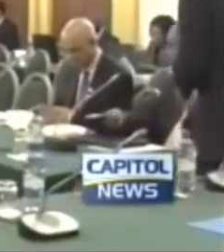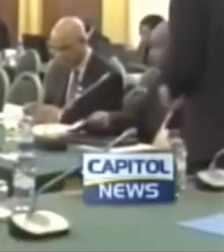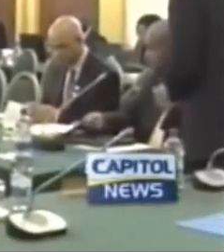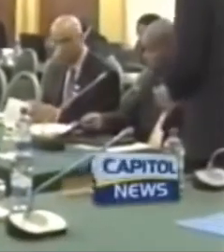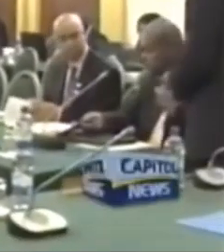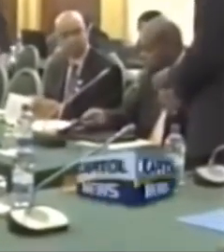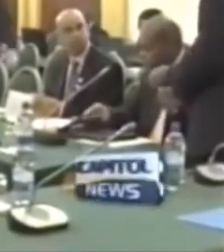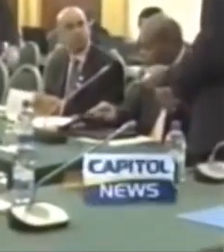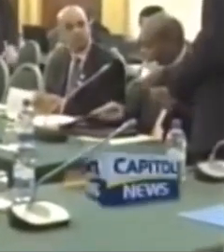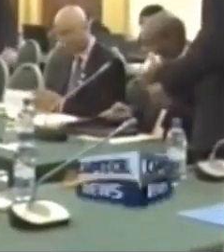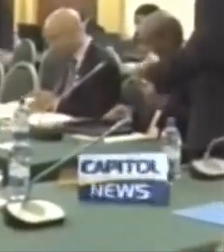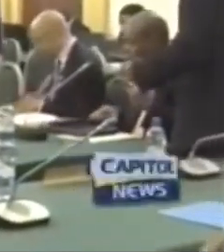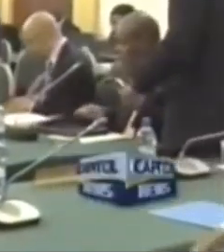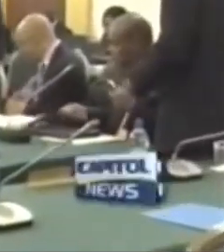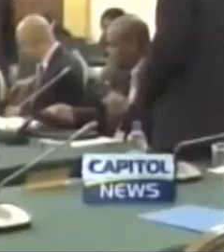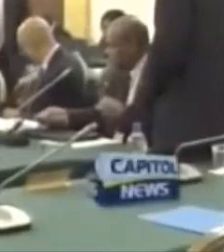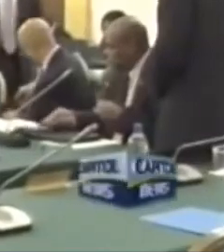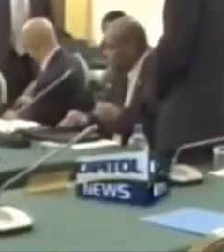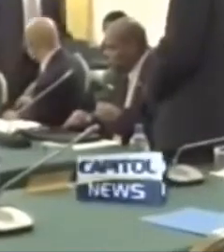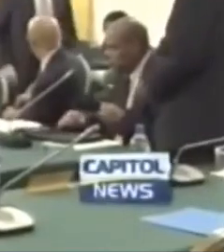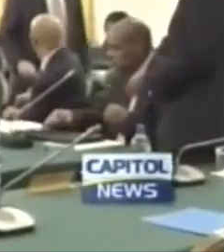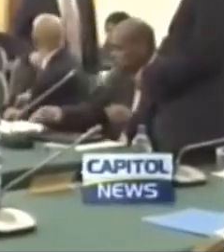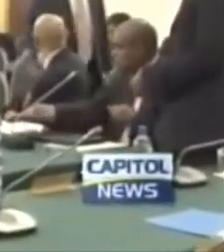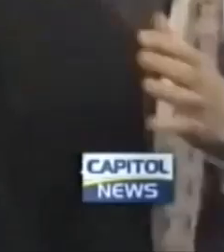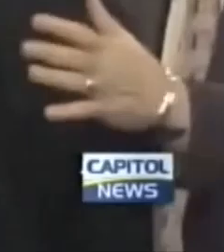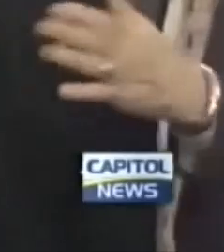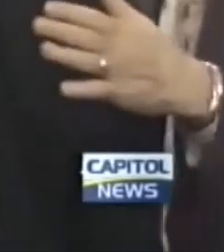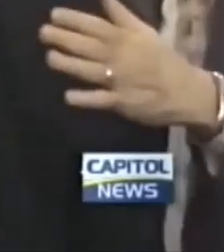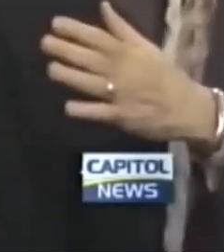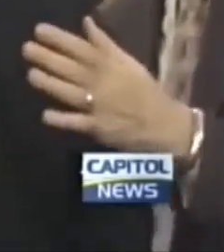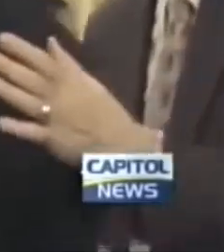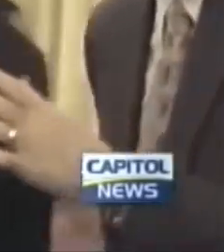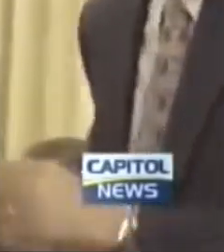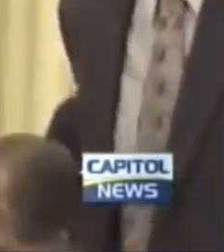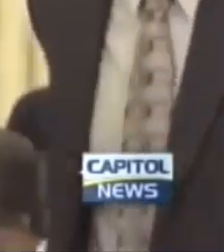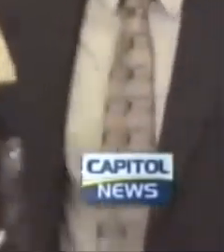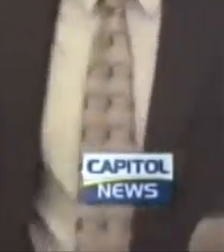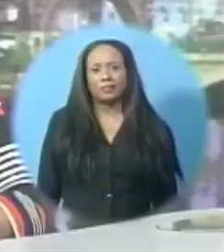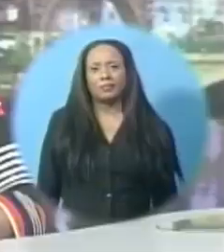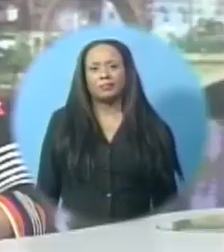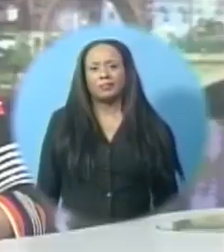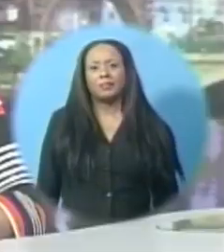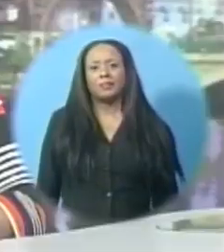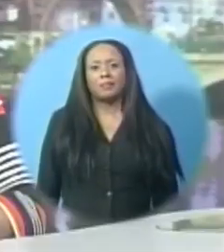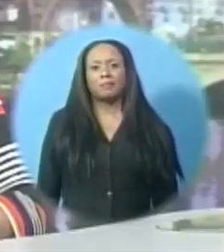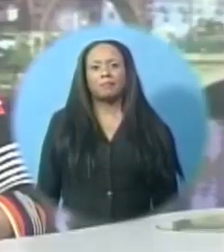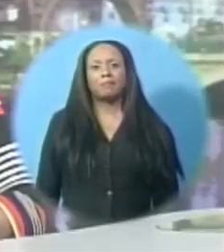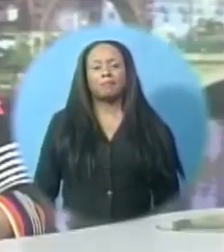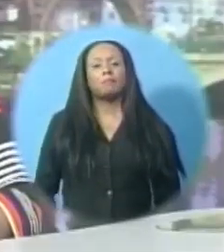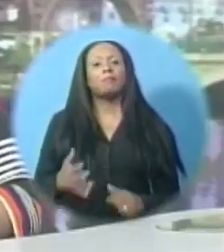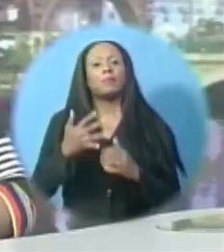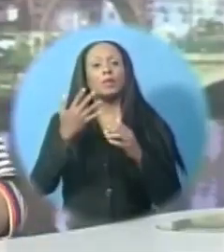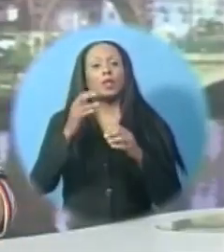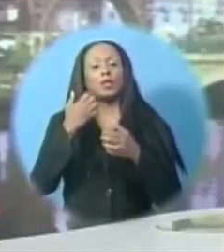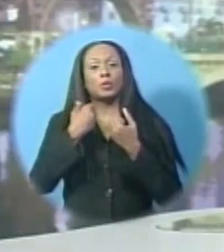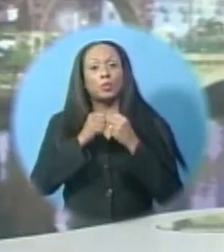The Surinamese official noted that member states must not be hindered in doing business in the region. A peek into